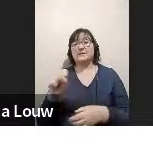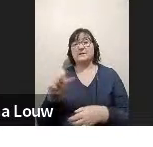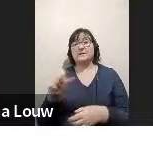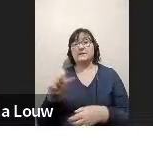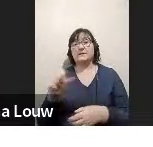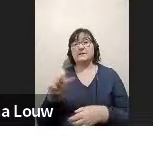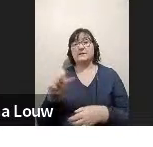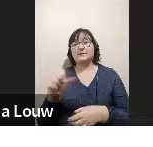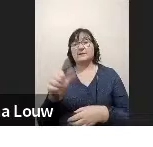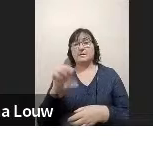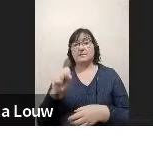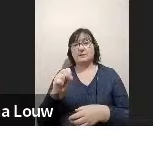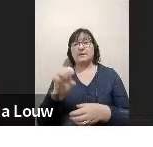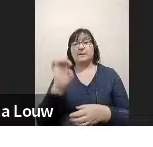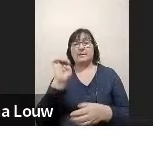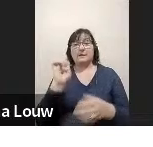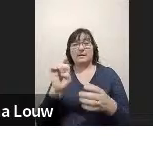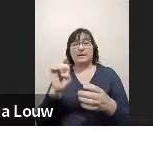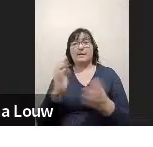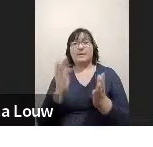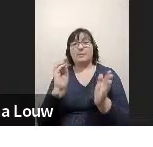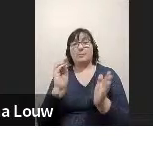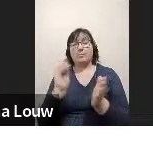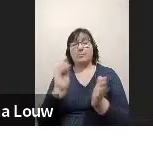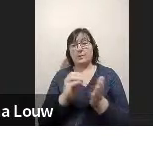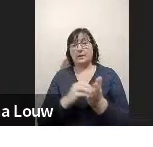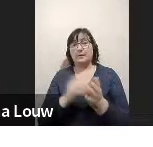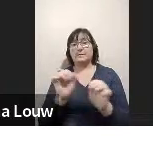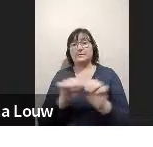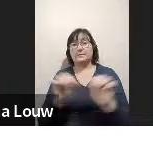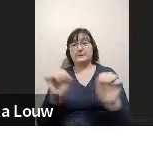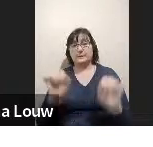be followed for making an appointment.